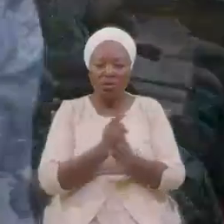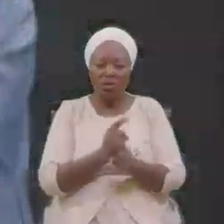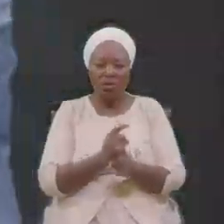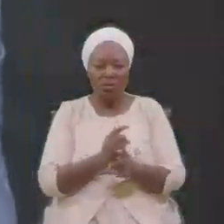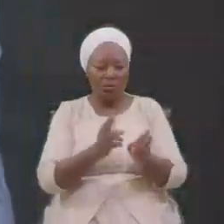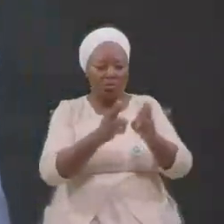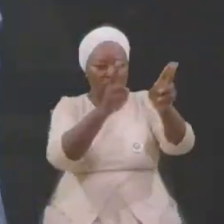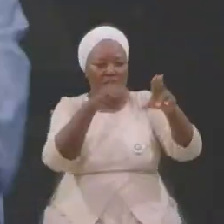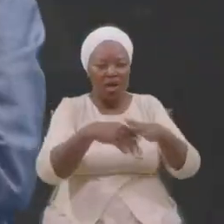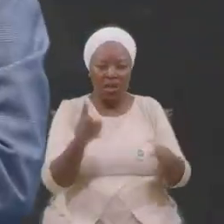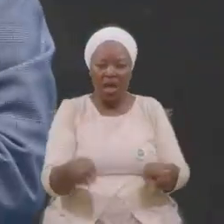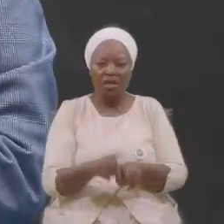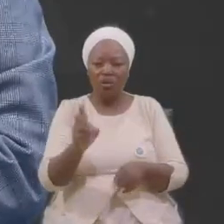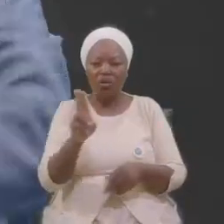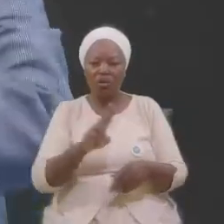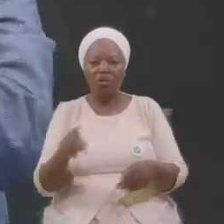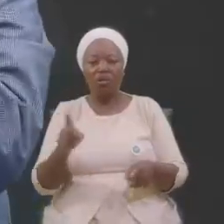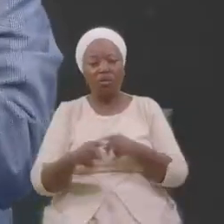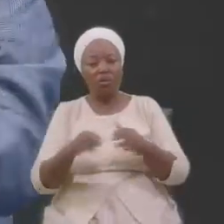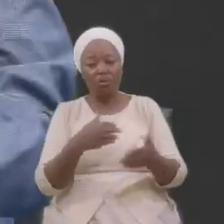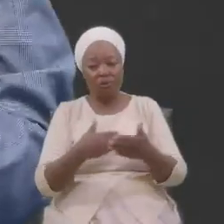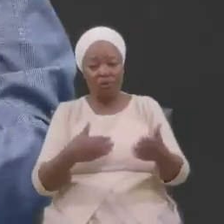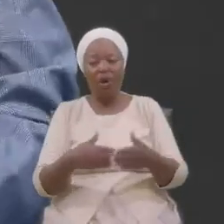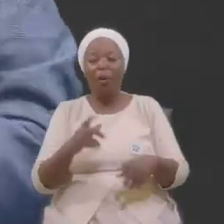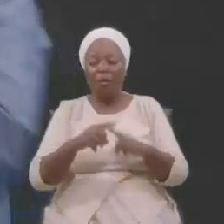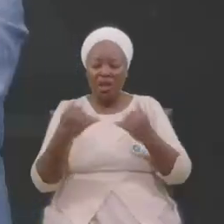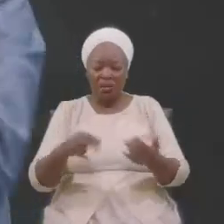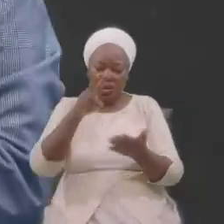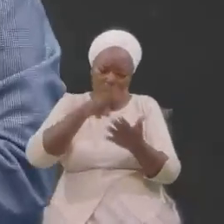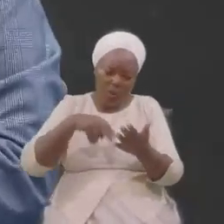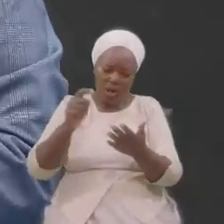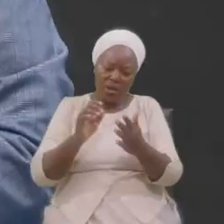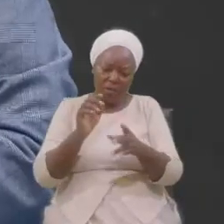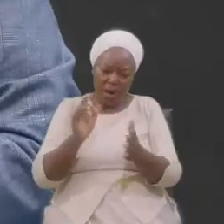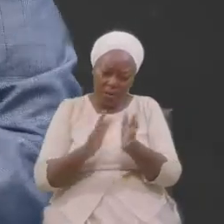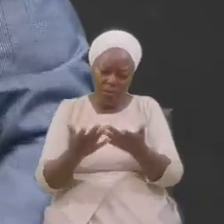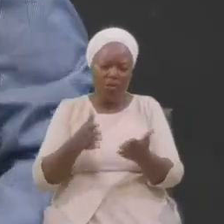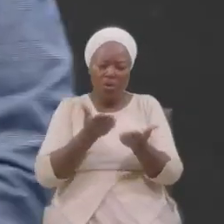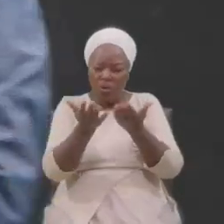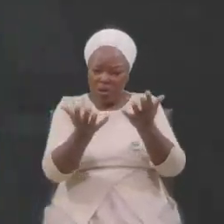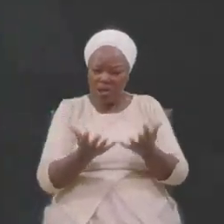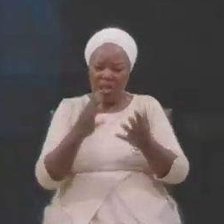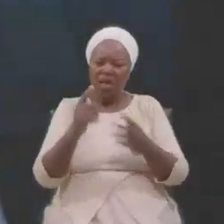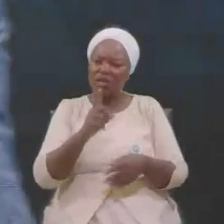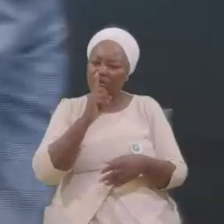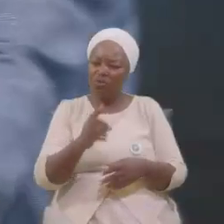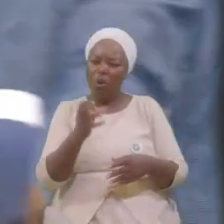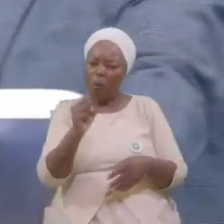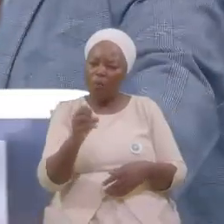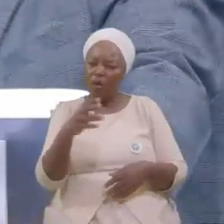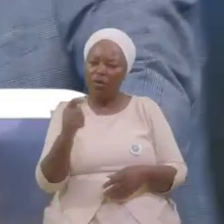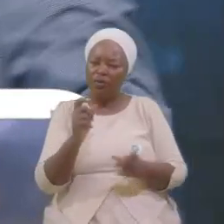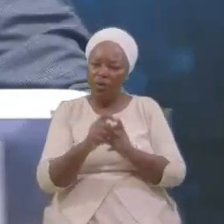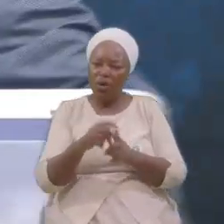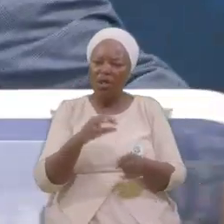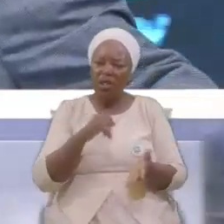to. You reach the word. You desire the sincere milk of the word, because it is that milk